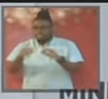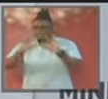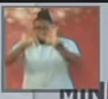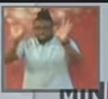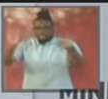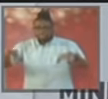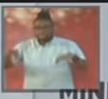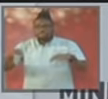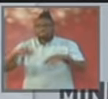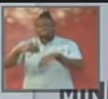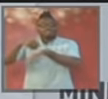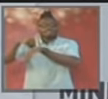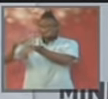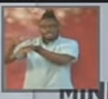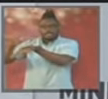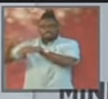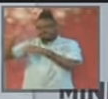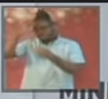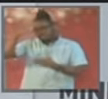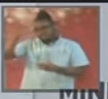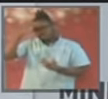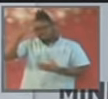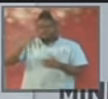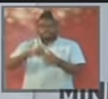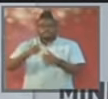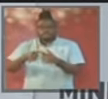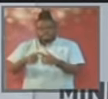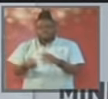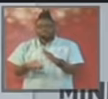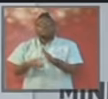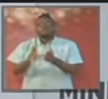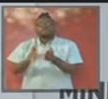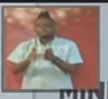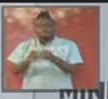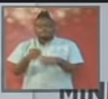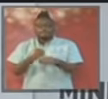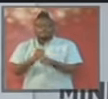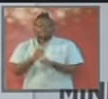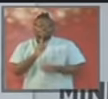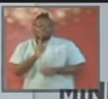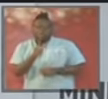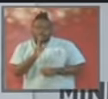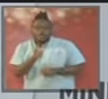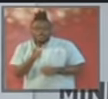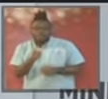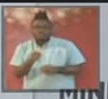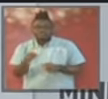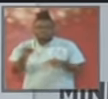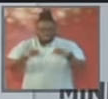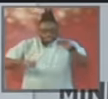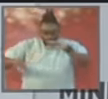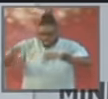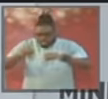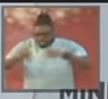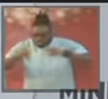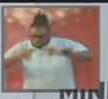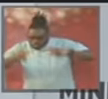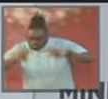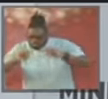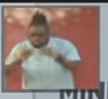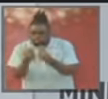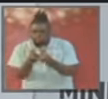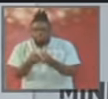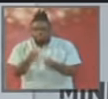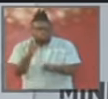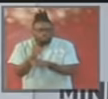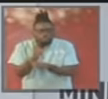it is reviewed and assessed by a scientific group. And this assessment is